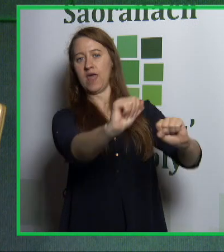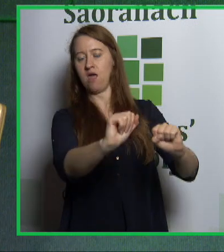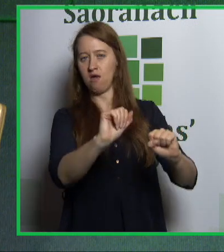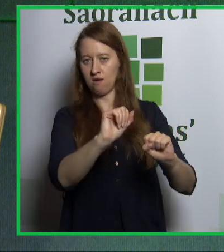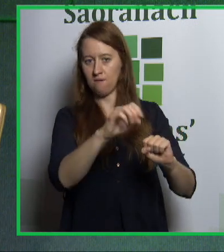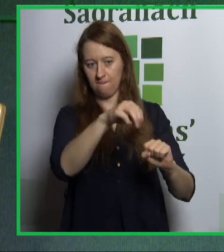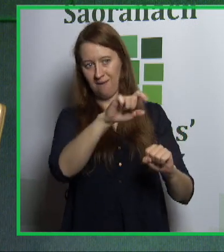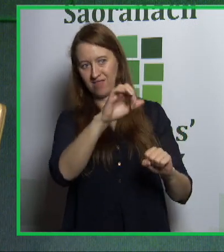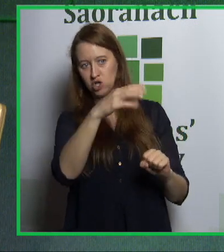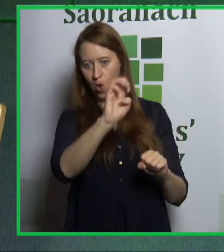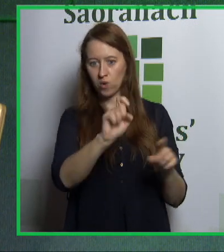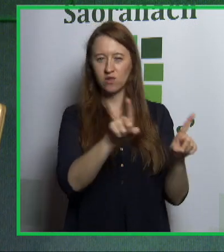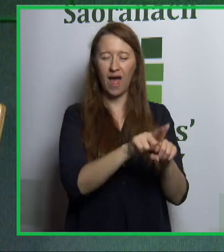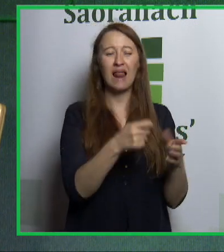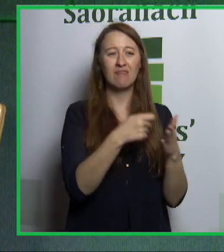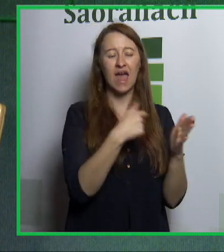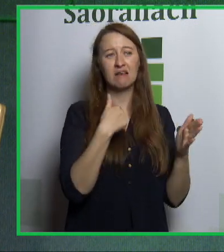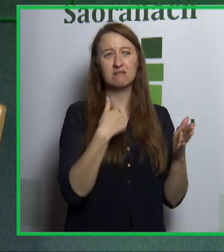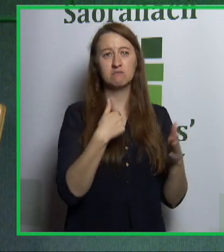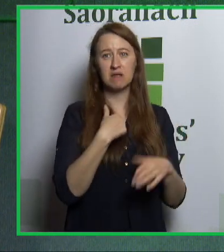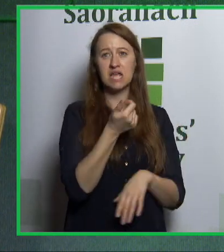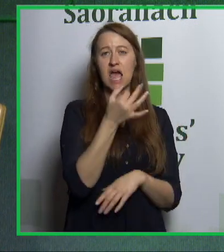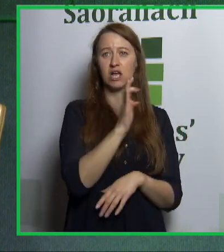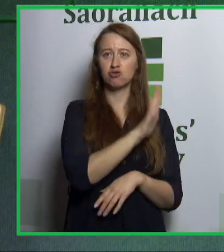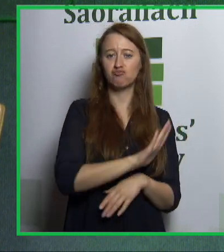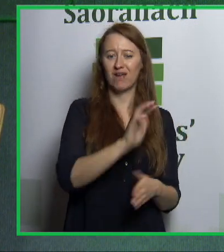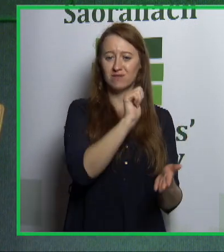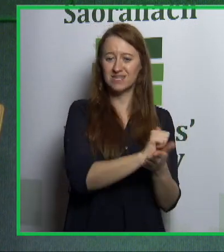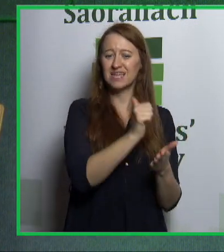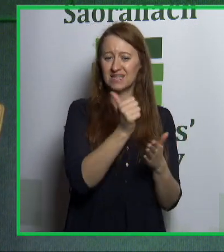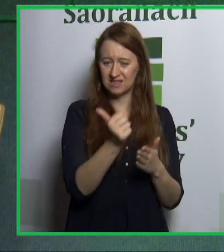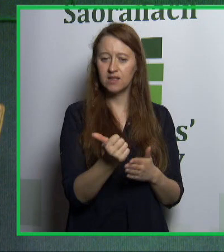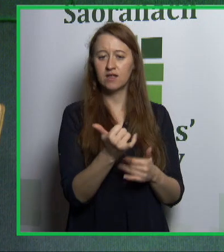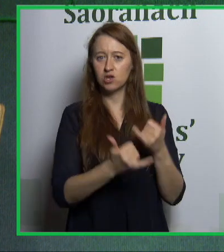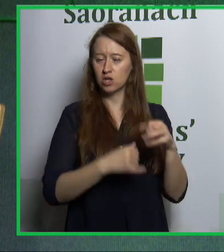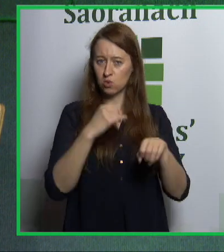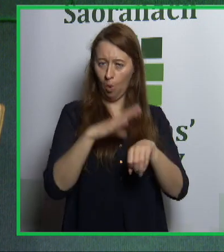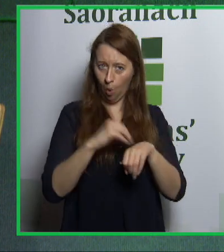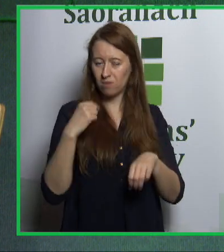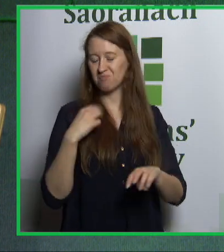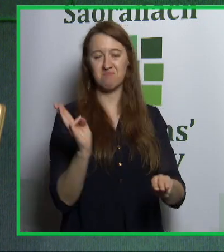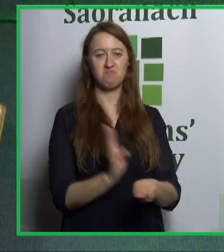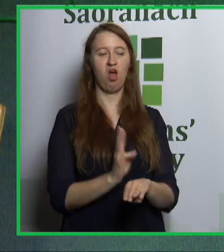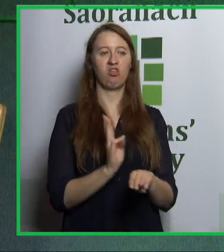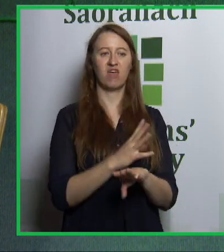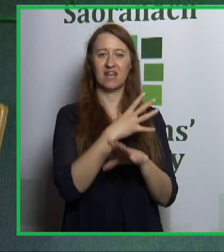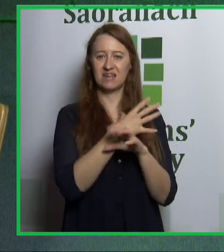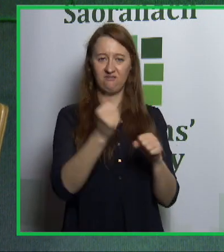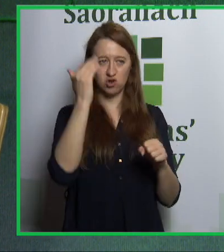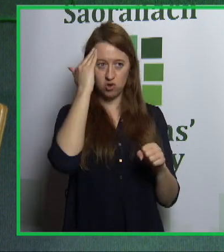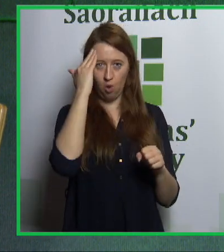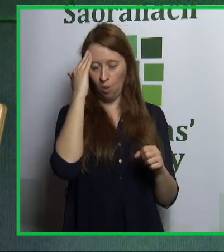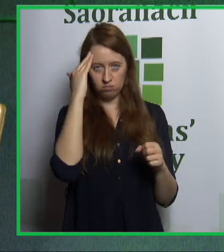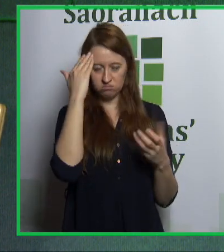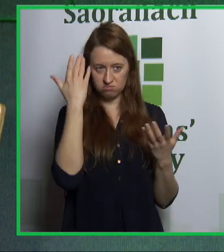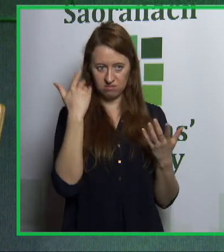then like by the time I was 16, my mother didn't know what to do. She brought me to